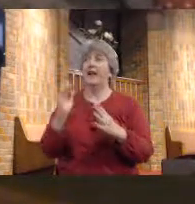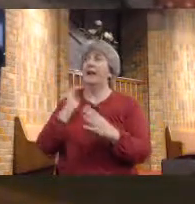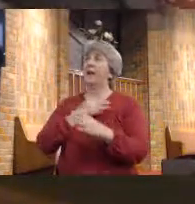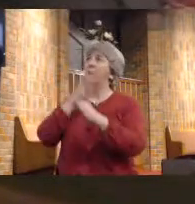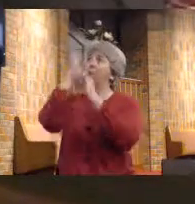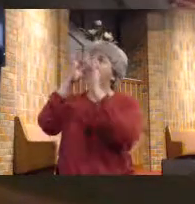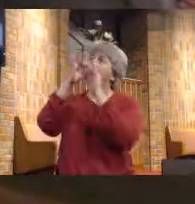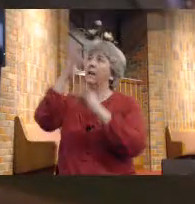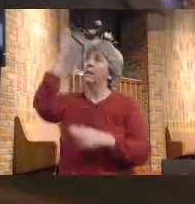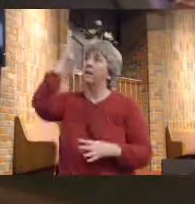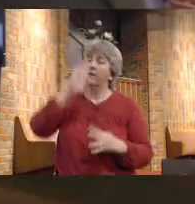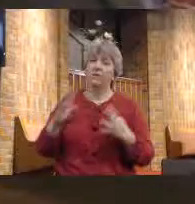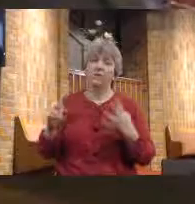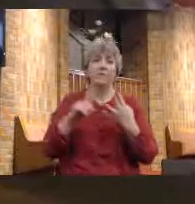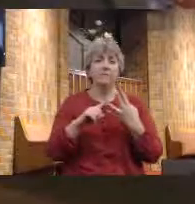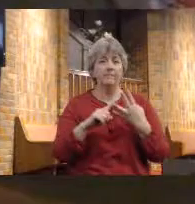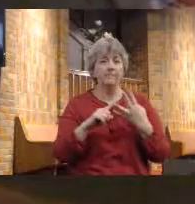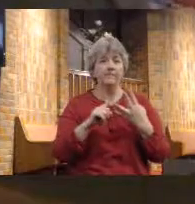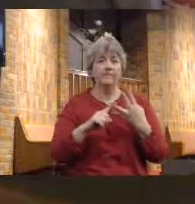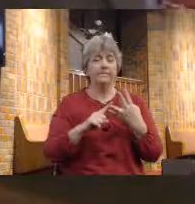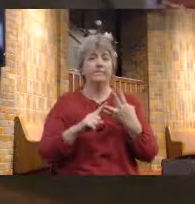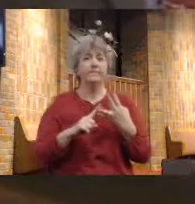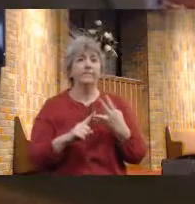in God.